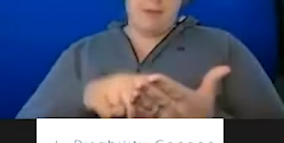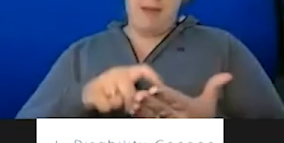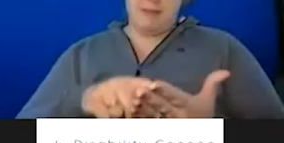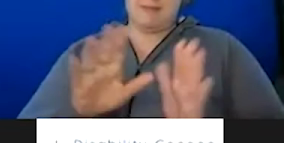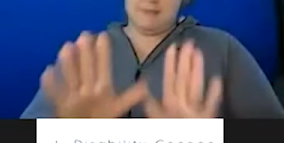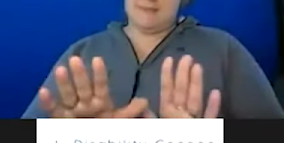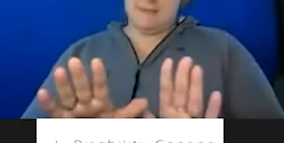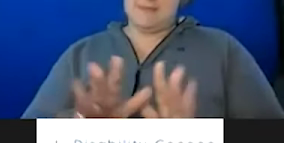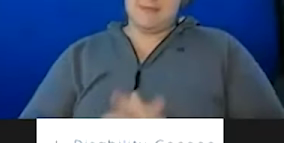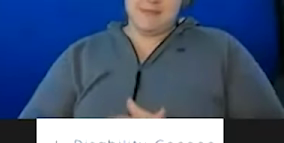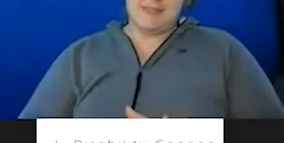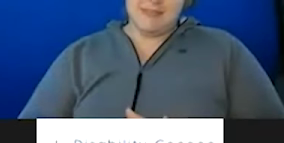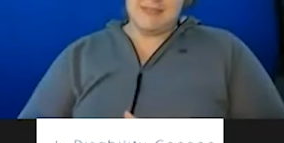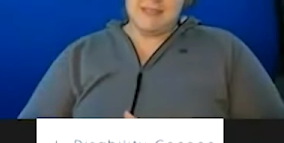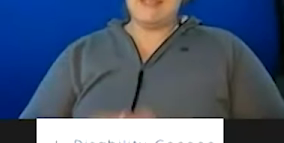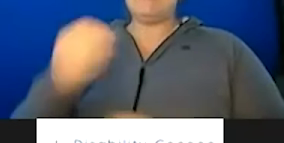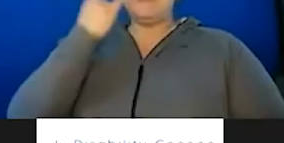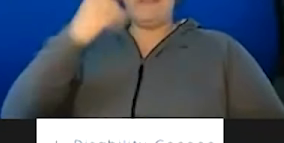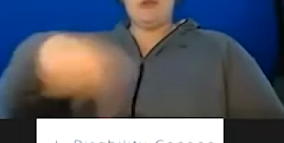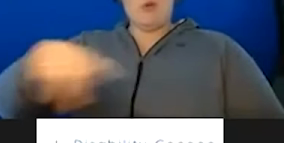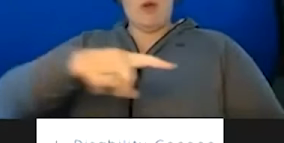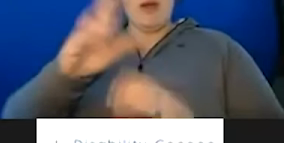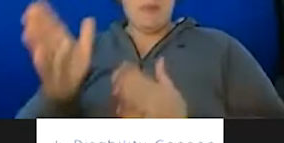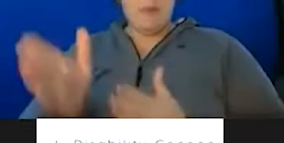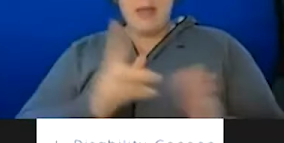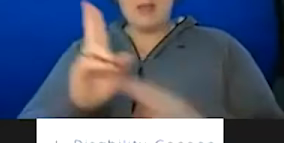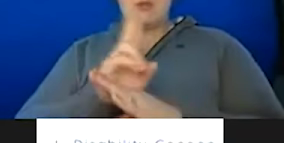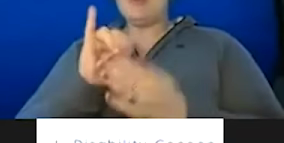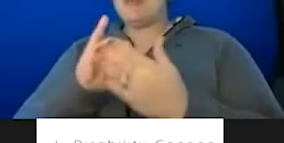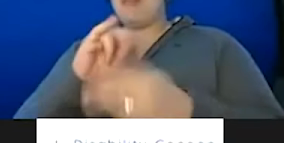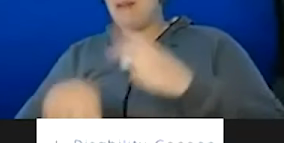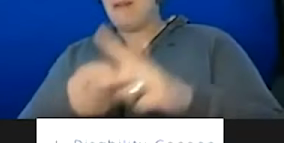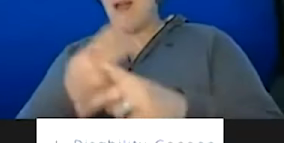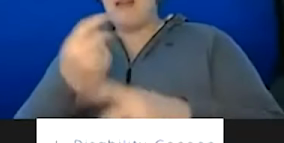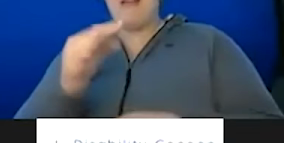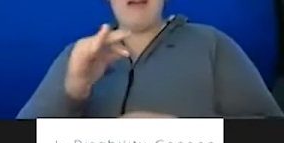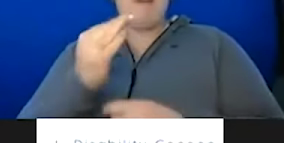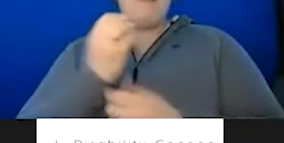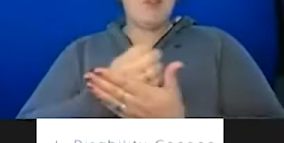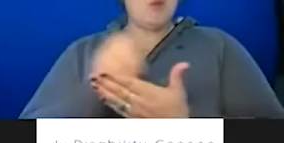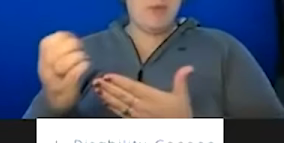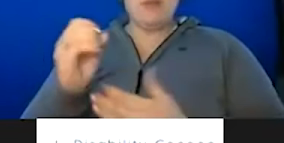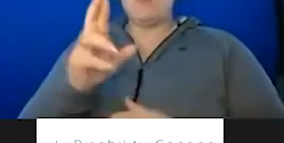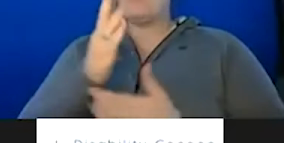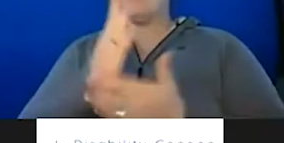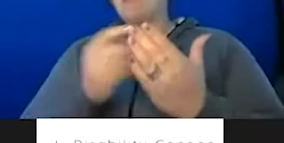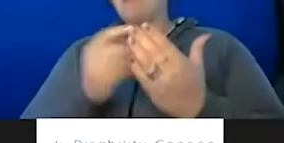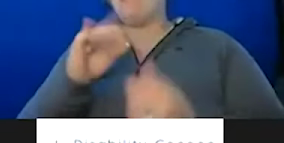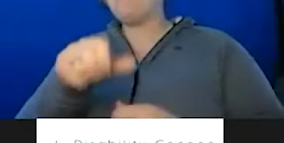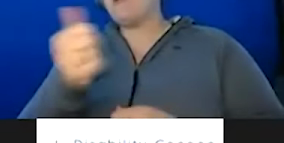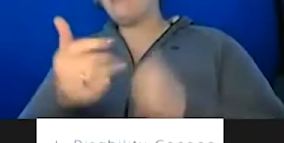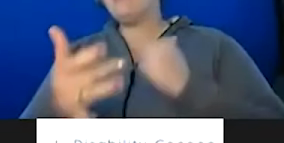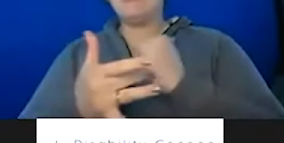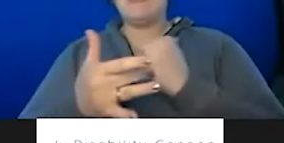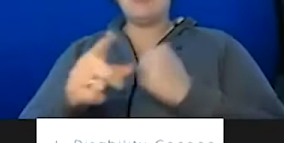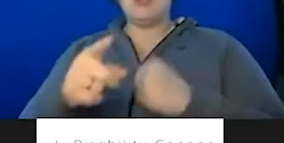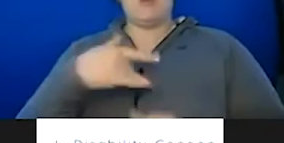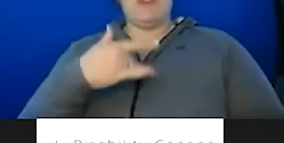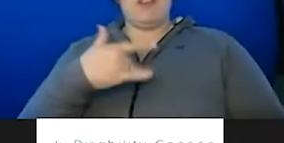that if you're going to use a device like this, or today we're talking about a couple of others that could be considered